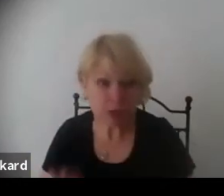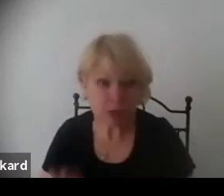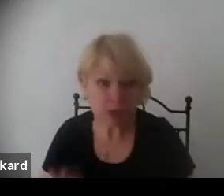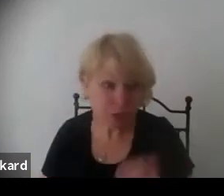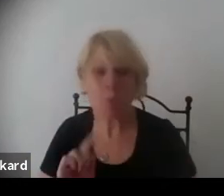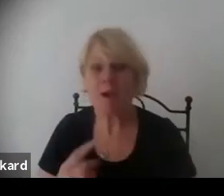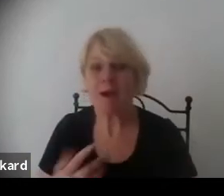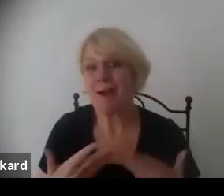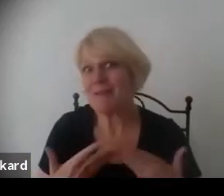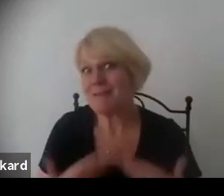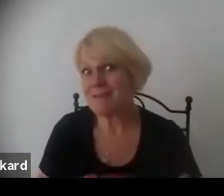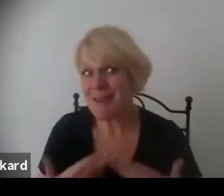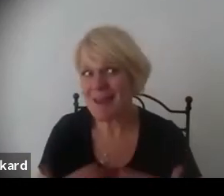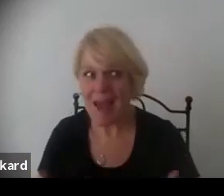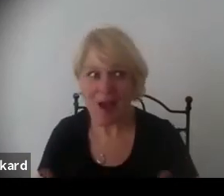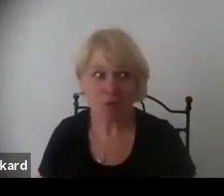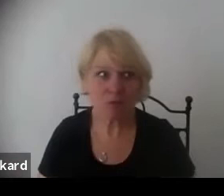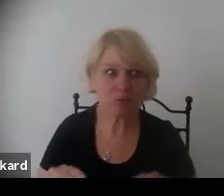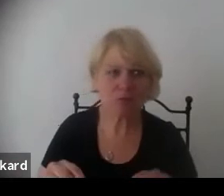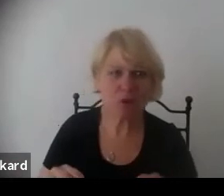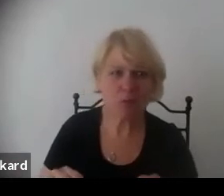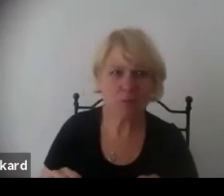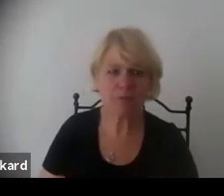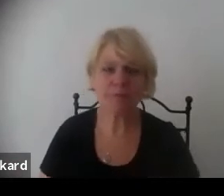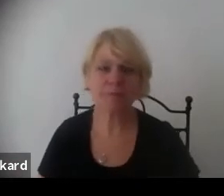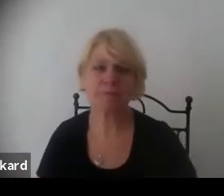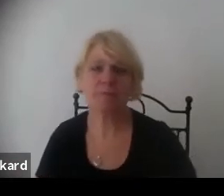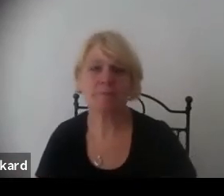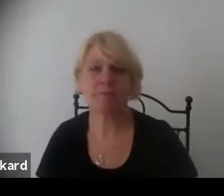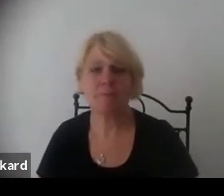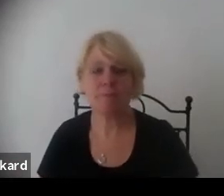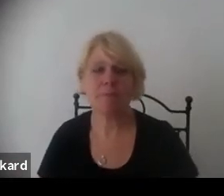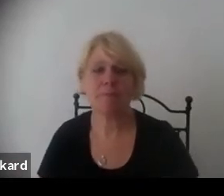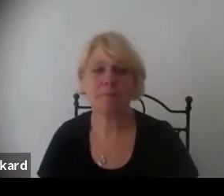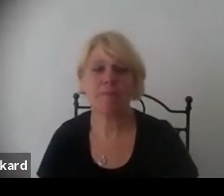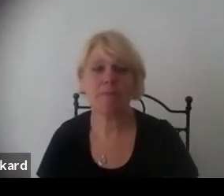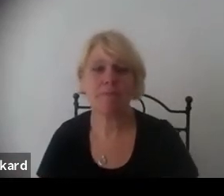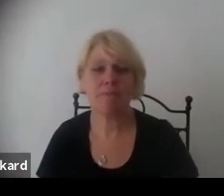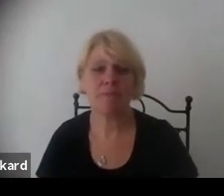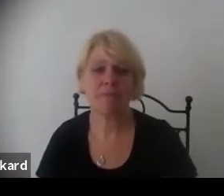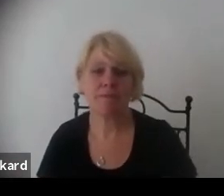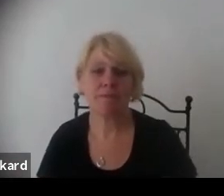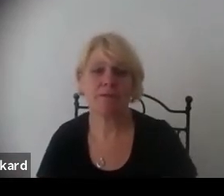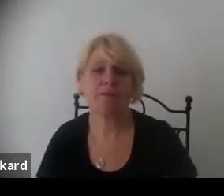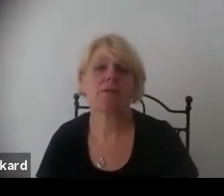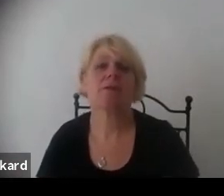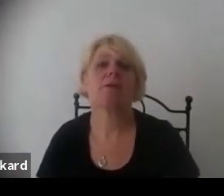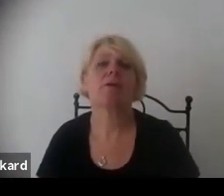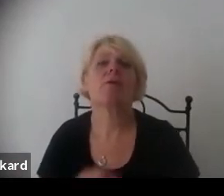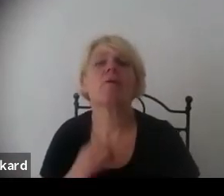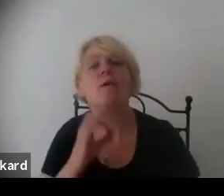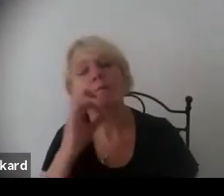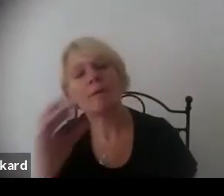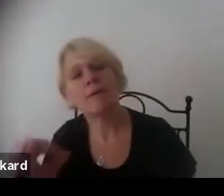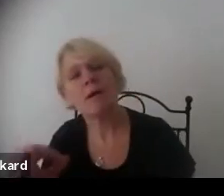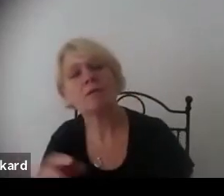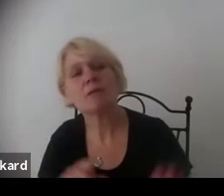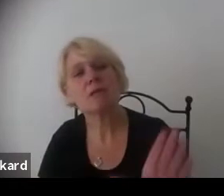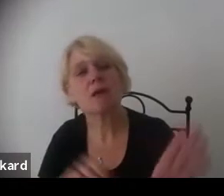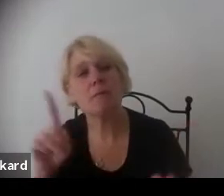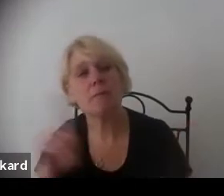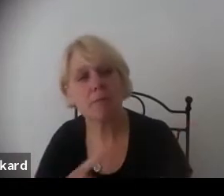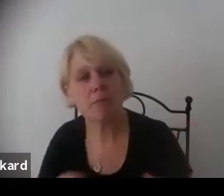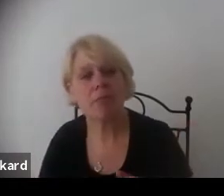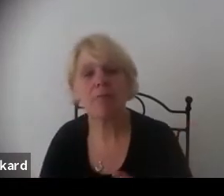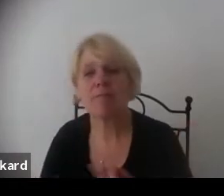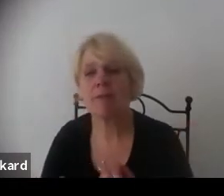The other thing that I wanted to flag was that we've been doing a couple of reports. We've been asking for people's feedback for Young Healthwatch, young people